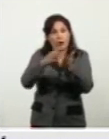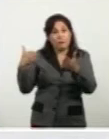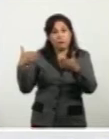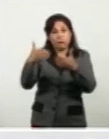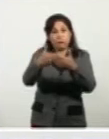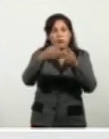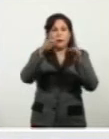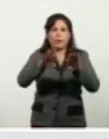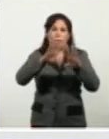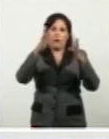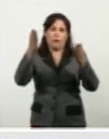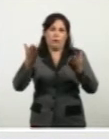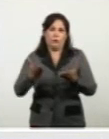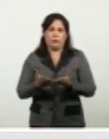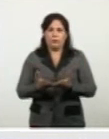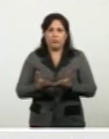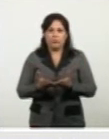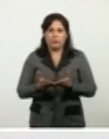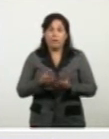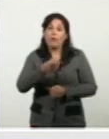2,846,391 cases confirmed,